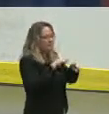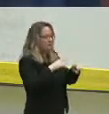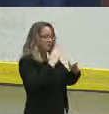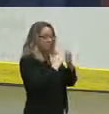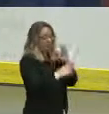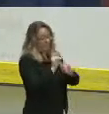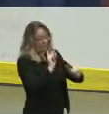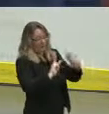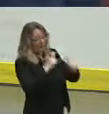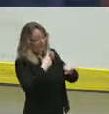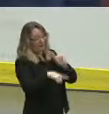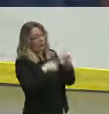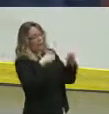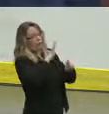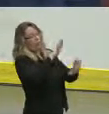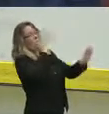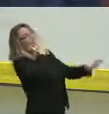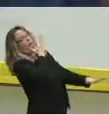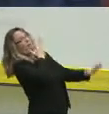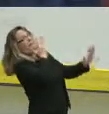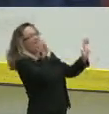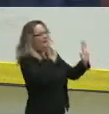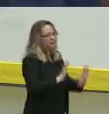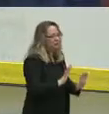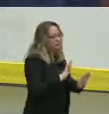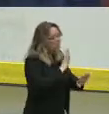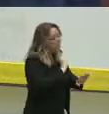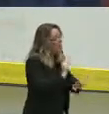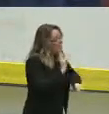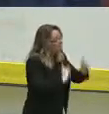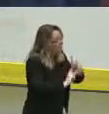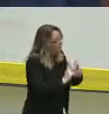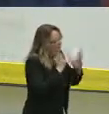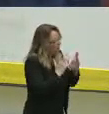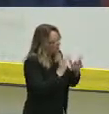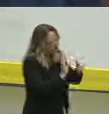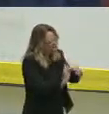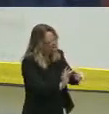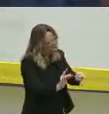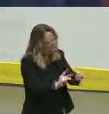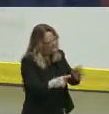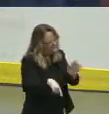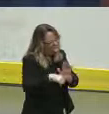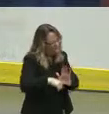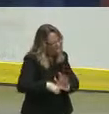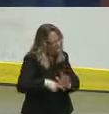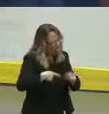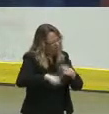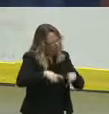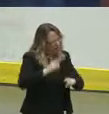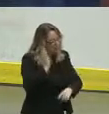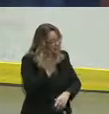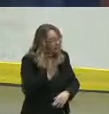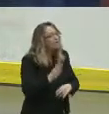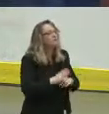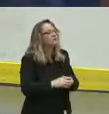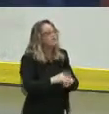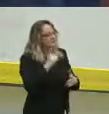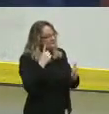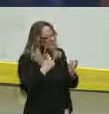there will be those who will look for ways to bring you down. Behind followers and likes, sometimes you can't differentiate who's